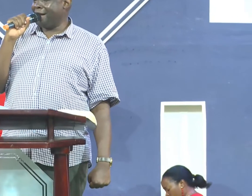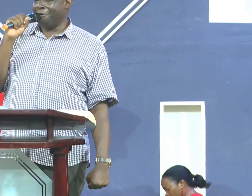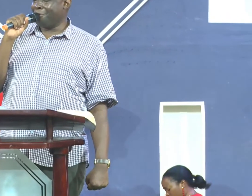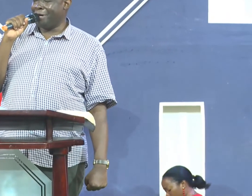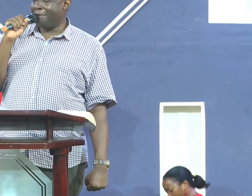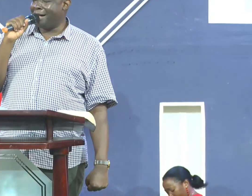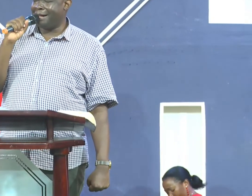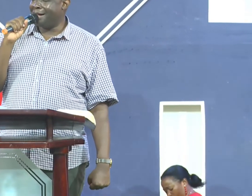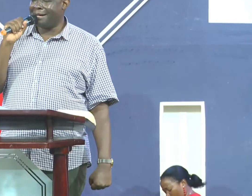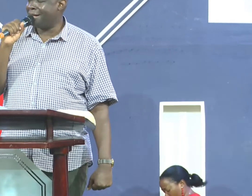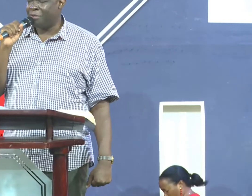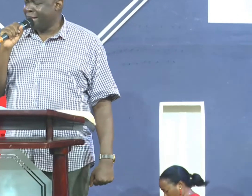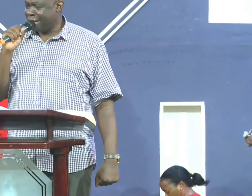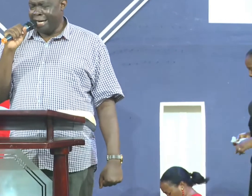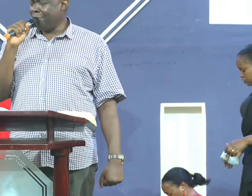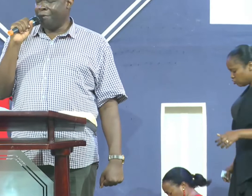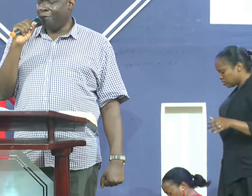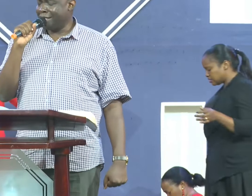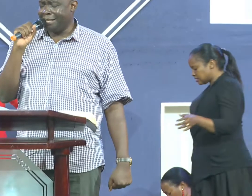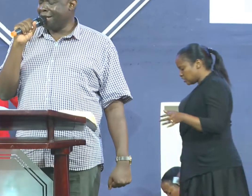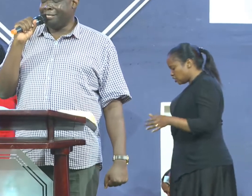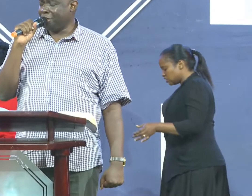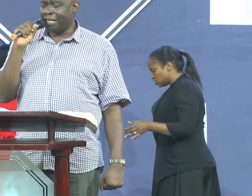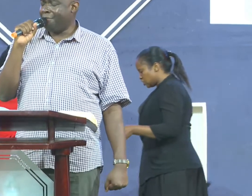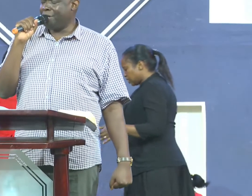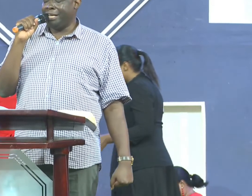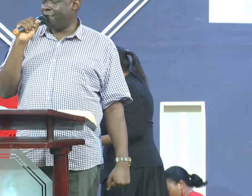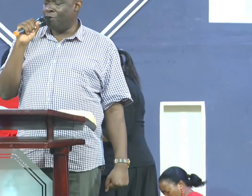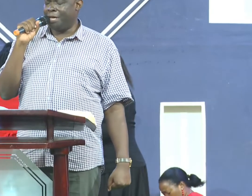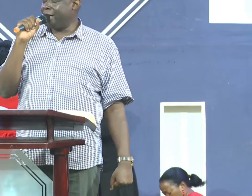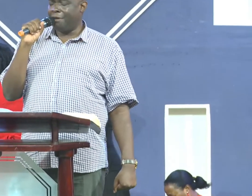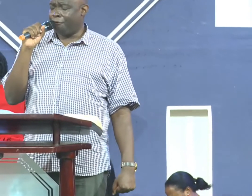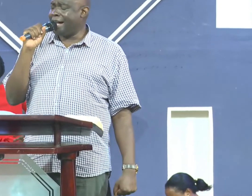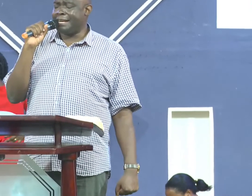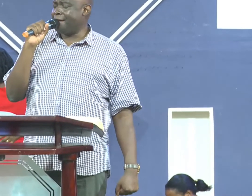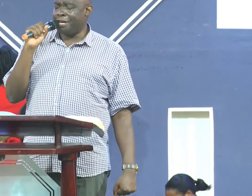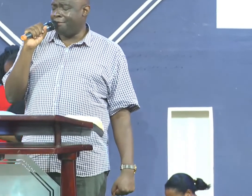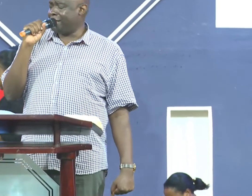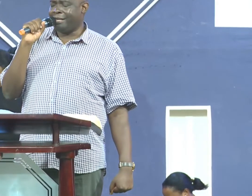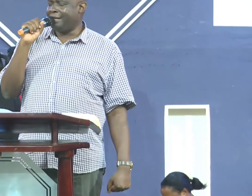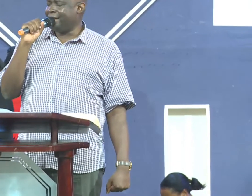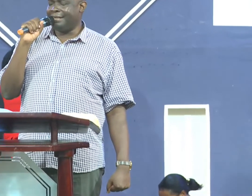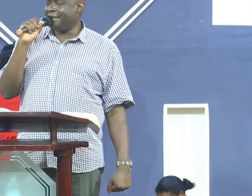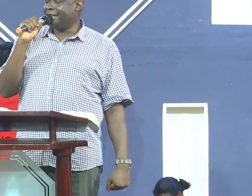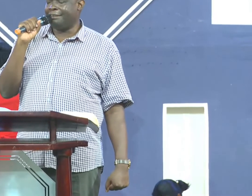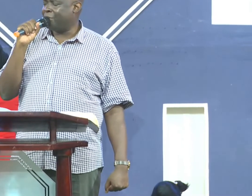amaaso gange okulaba ebyo bye wategeka tutambulire mu biro ebifaanana bwe